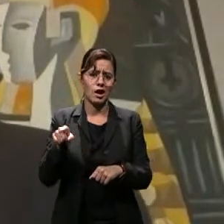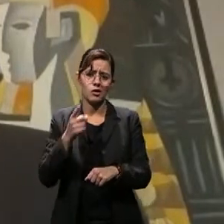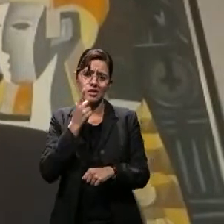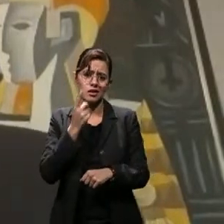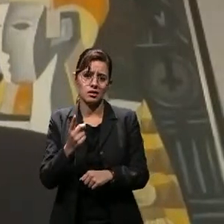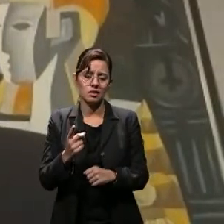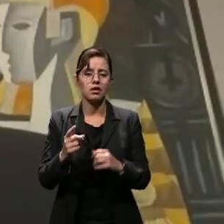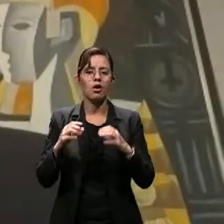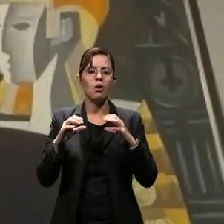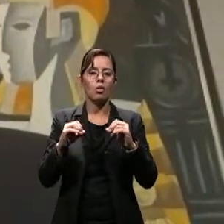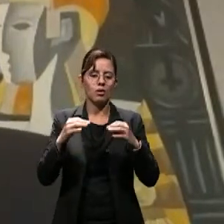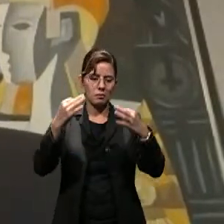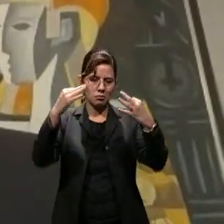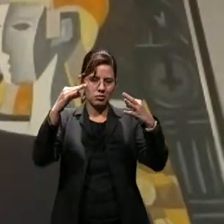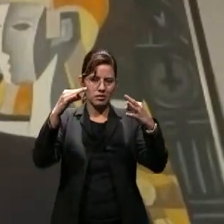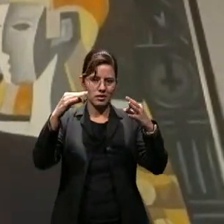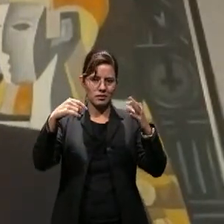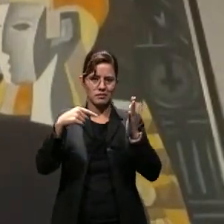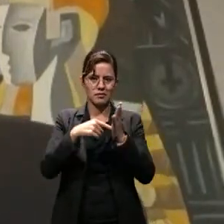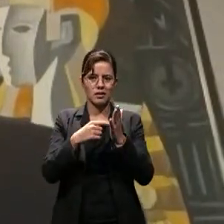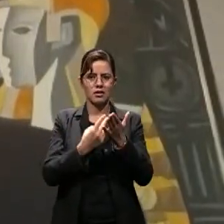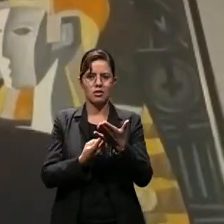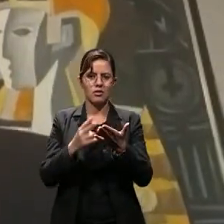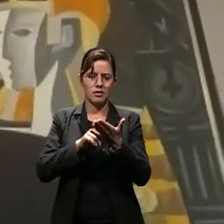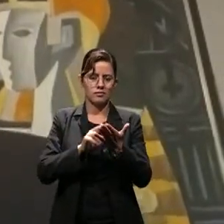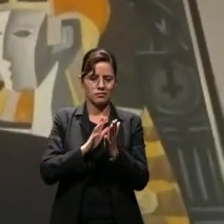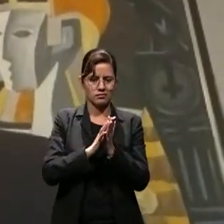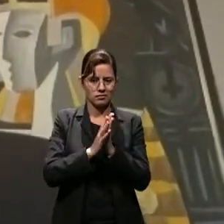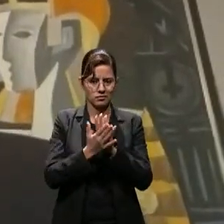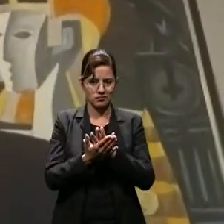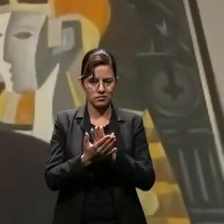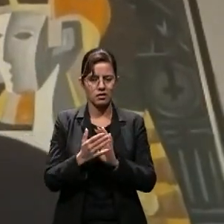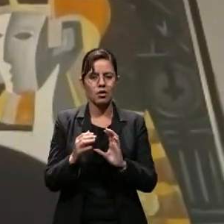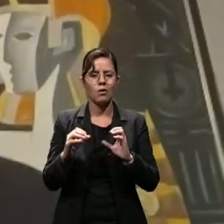the same thing. Pre-marked ballots.